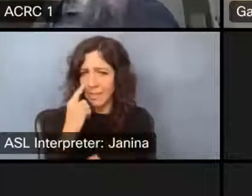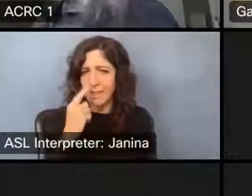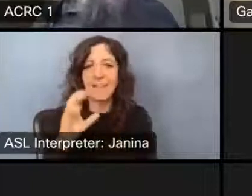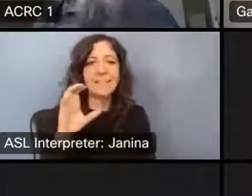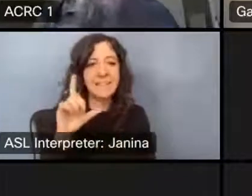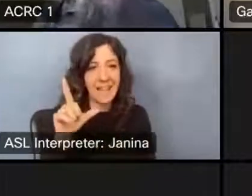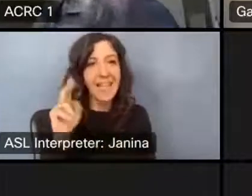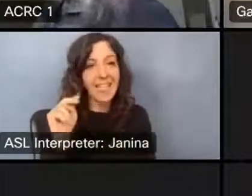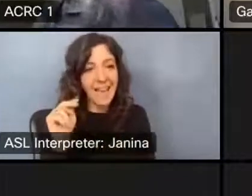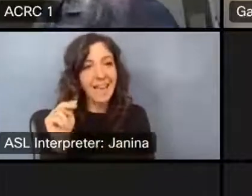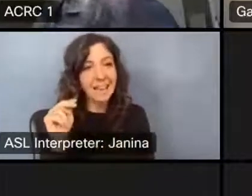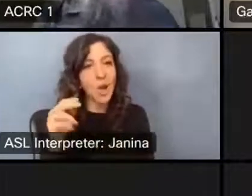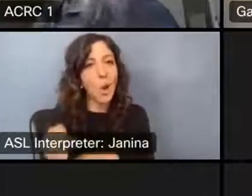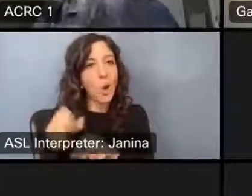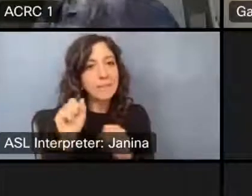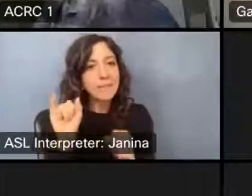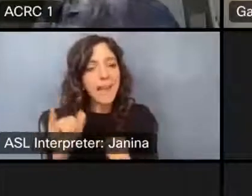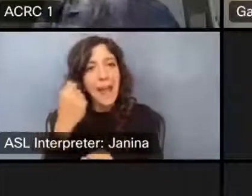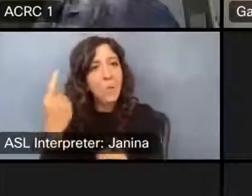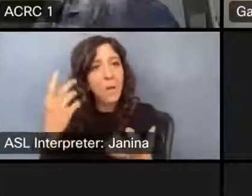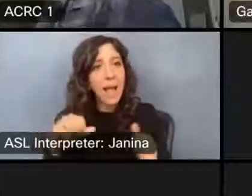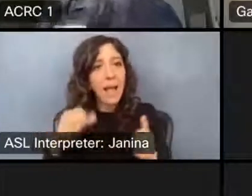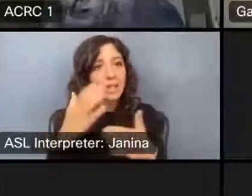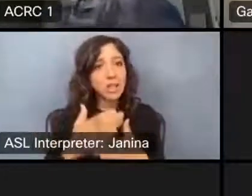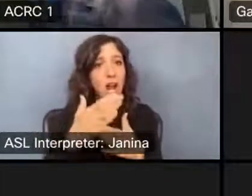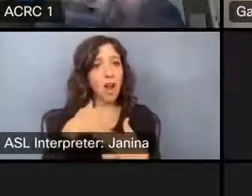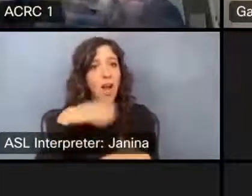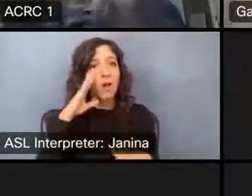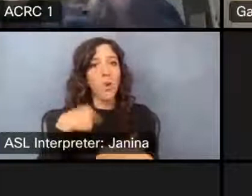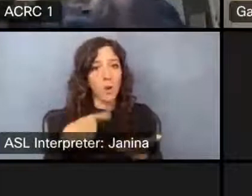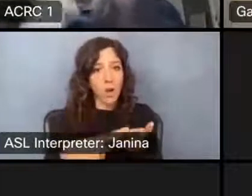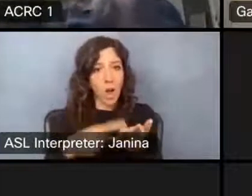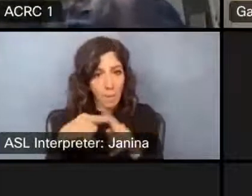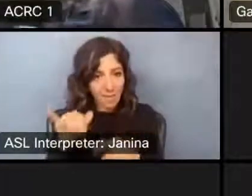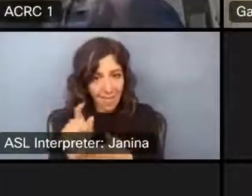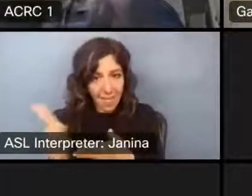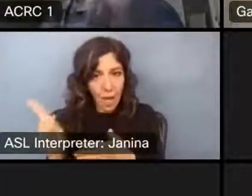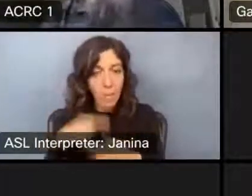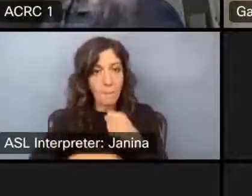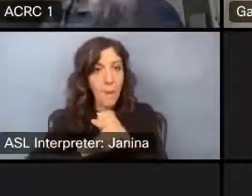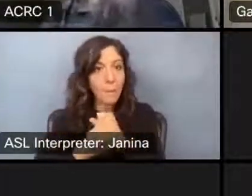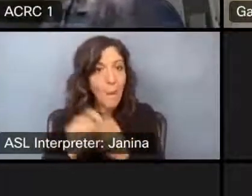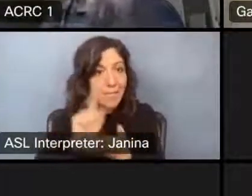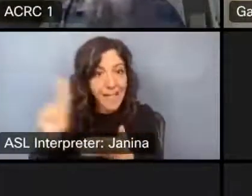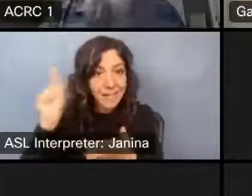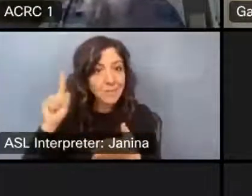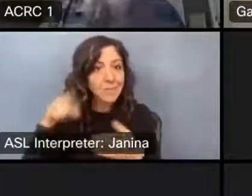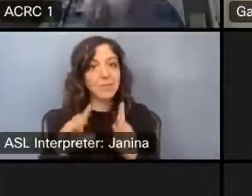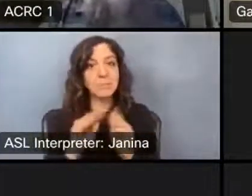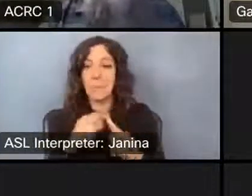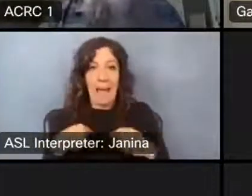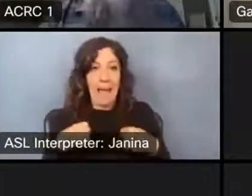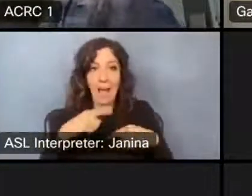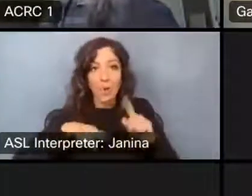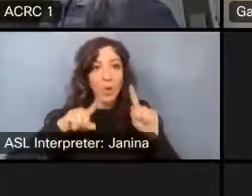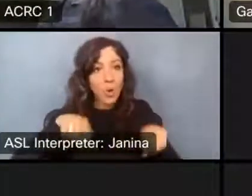on. Can anyone share or willing to share? I know we talked about it last week. We promoted it last week during this meeting, but I was not able to attend the meeting.